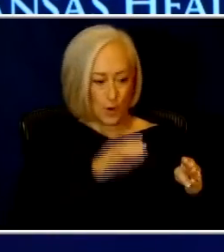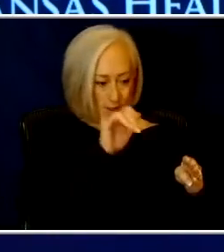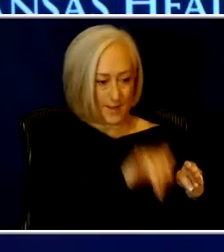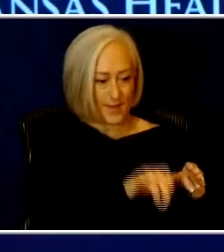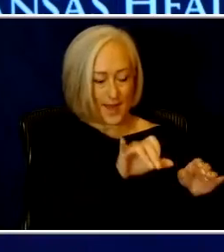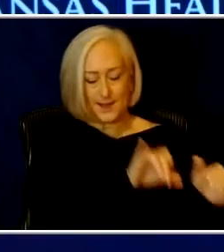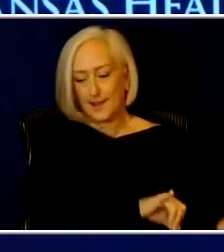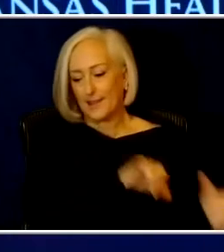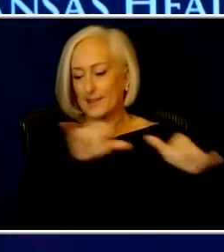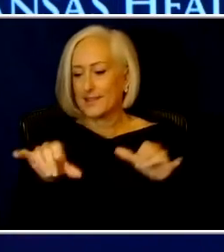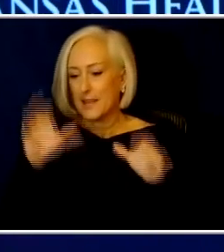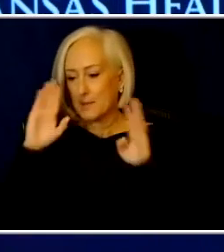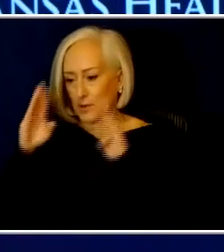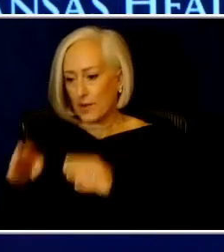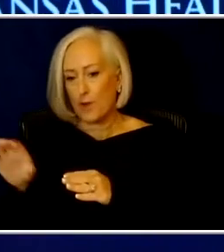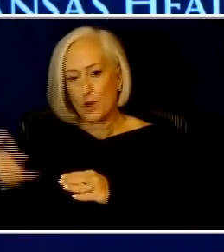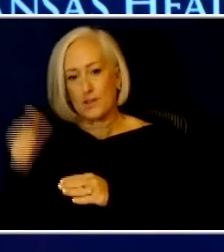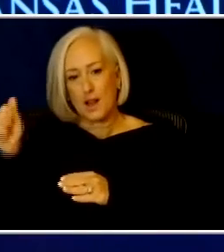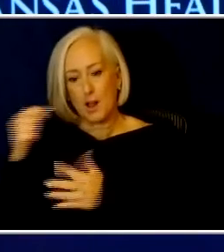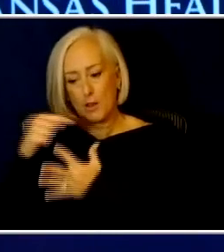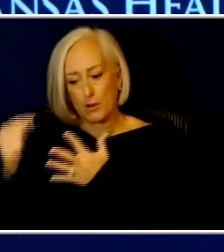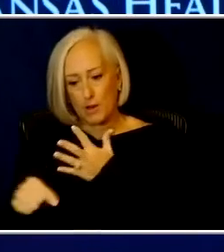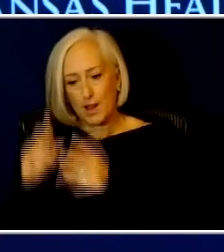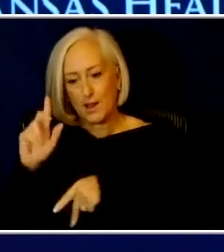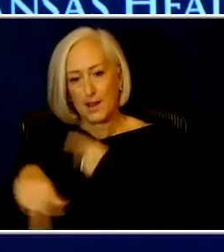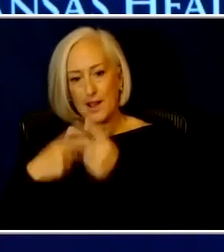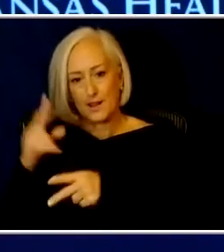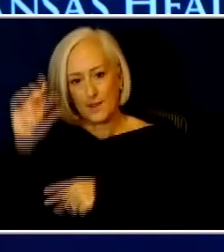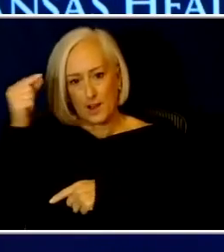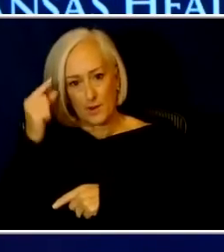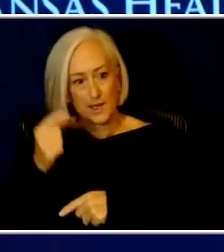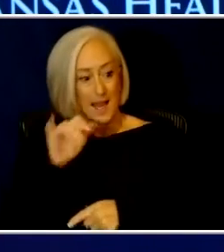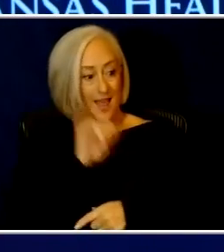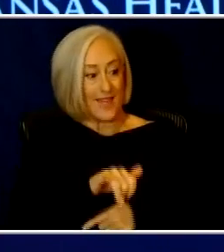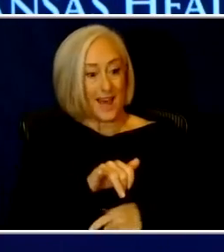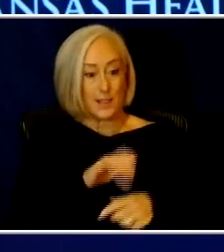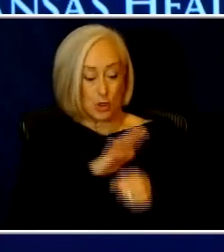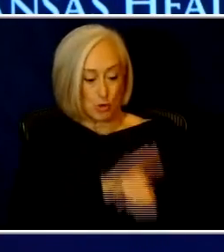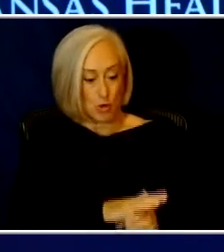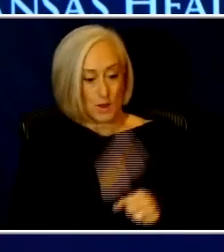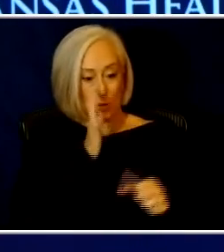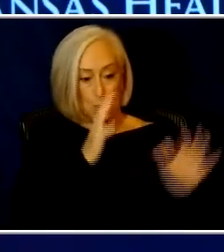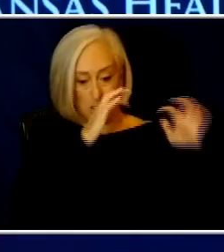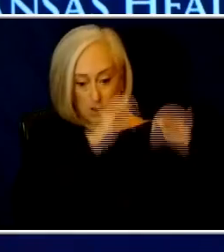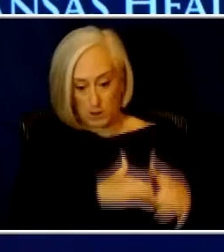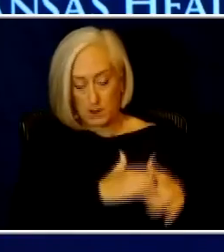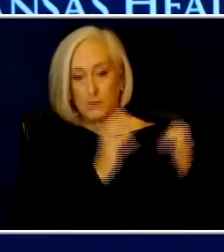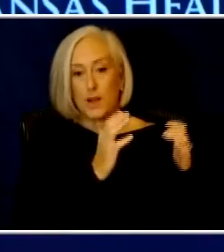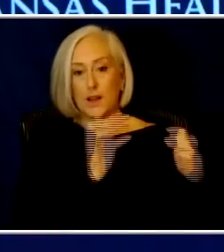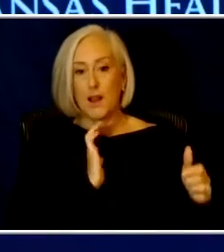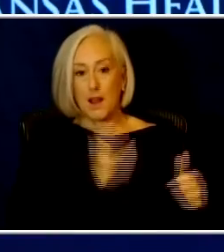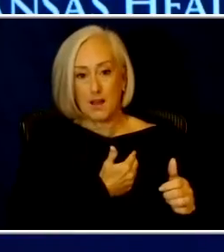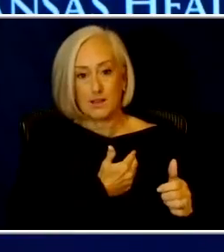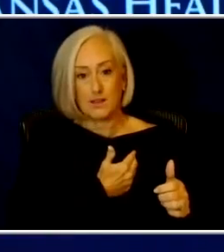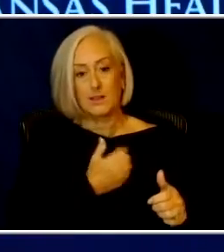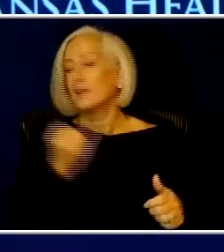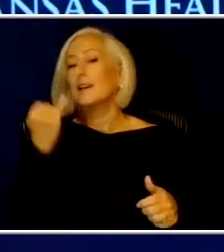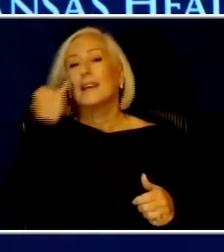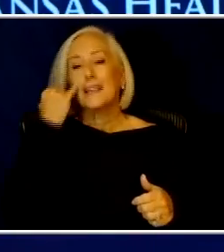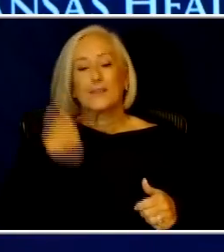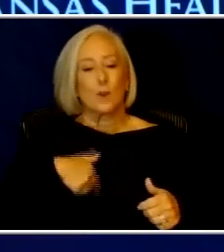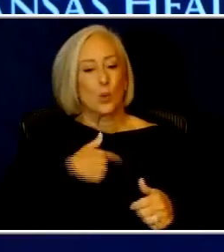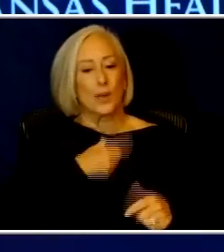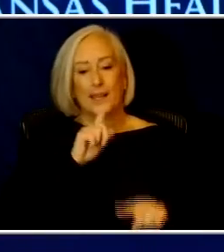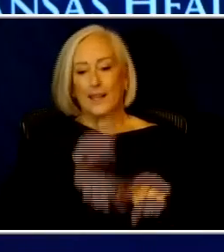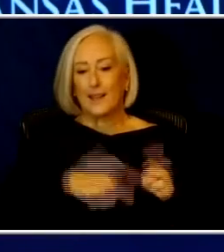the problem is going to be if you're sick and you need us and we can't deliver, that's when you're going to feel our stress. We don't want you to